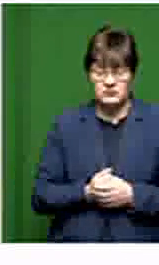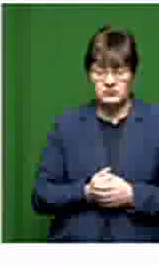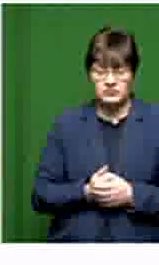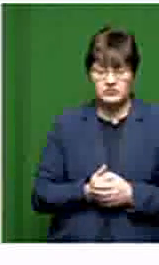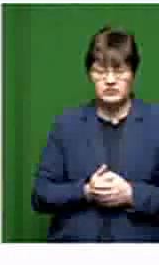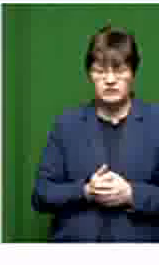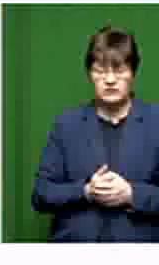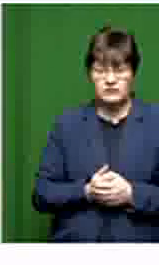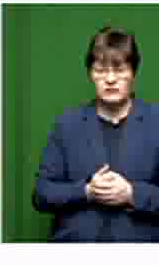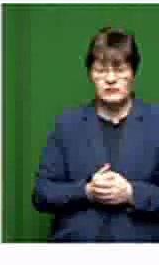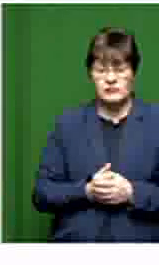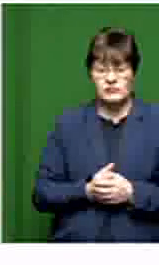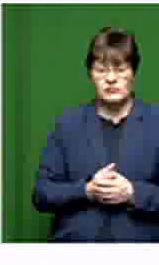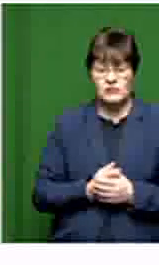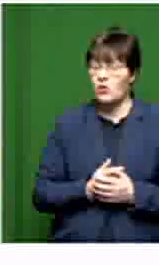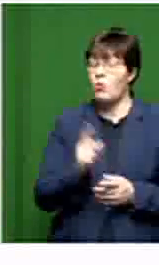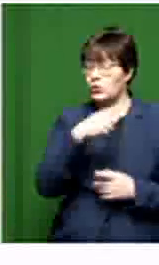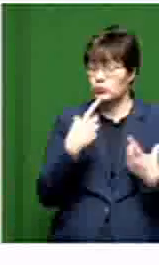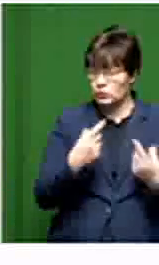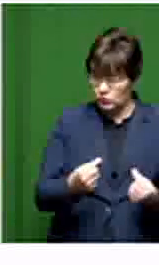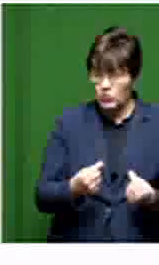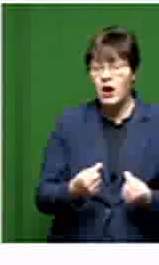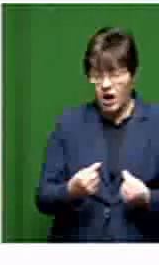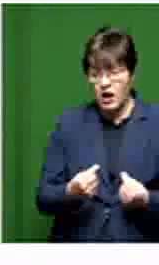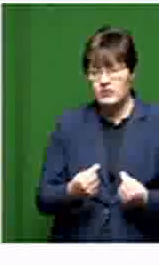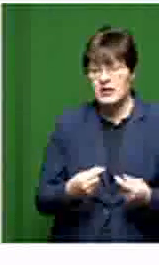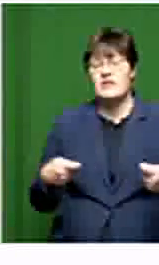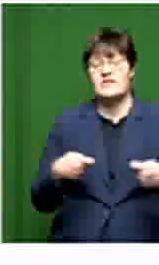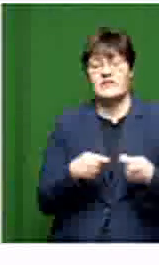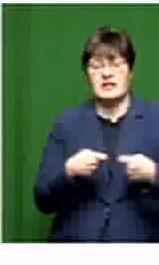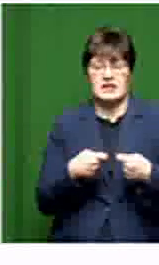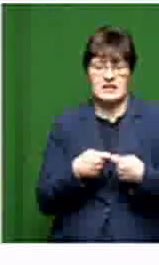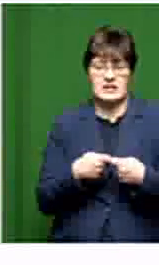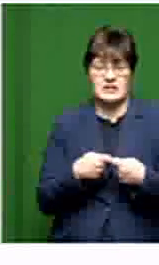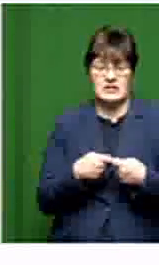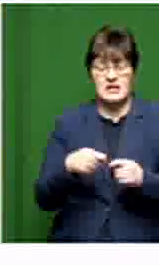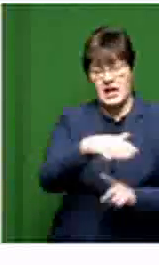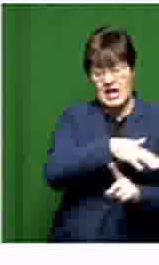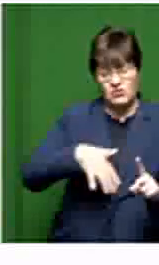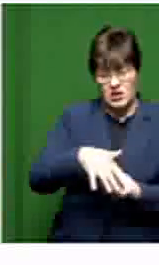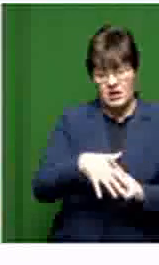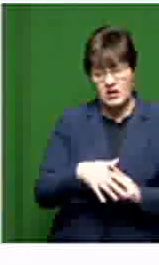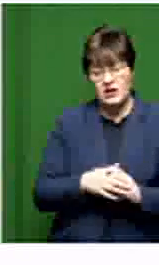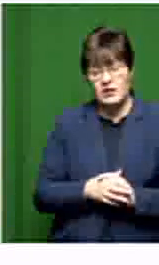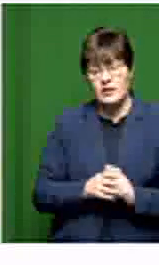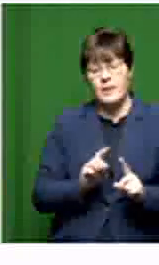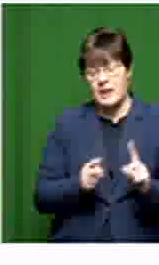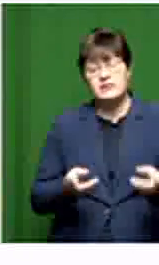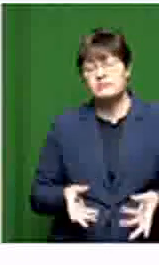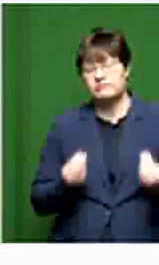prudent about what we do in the funding, arena. But we